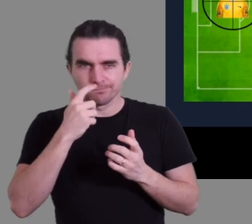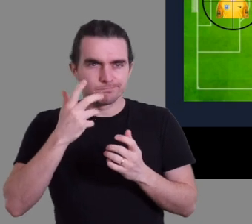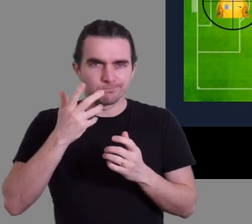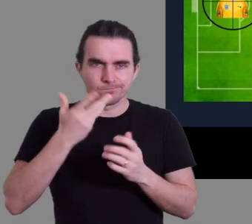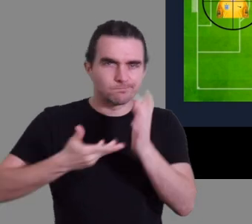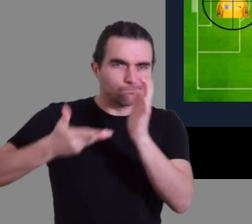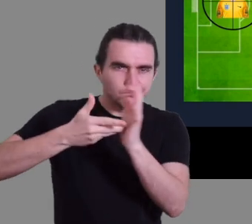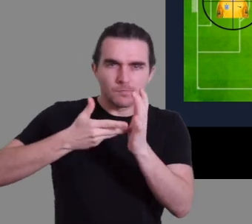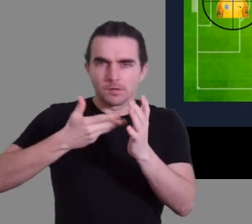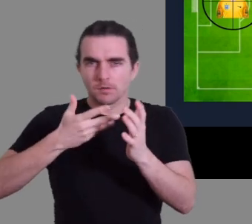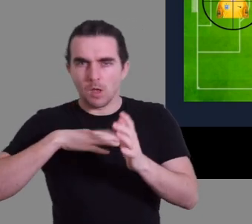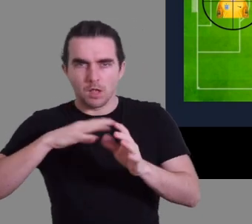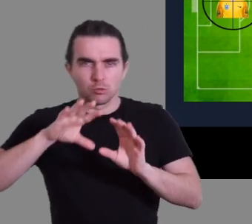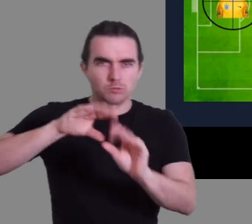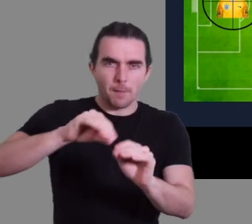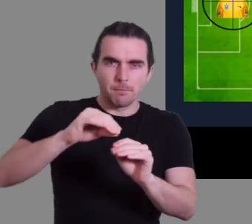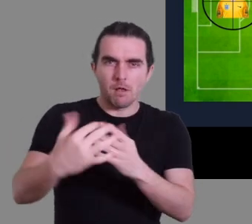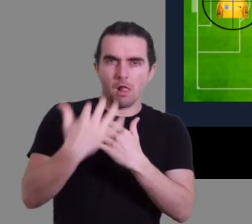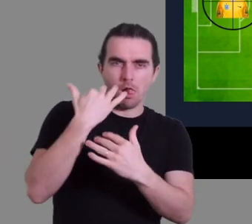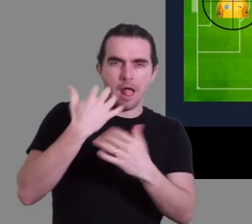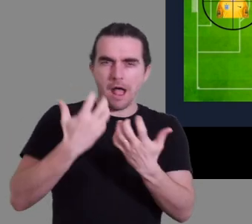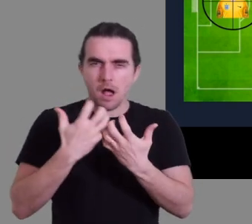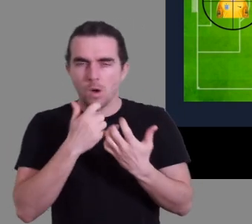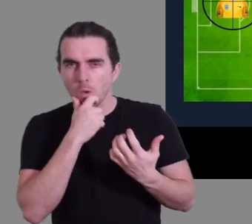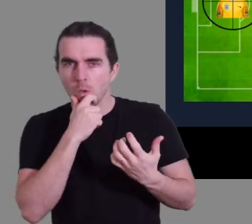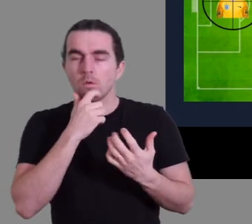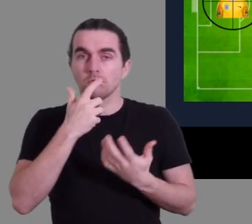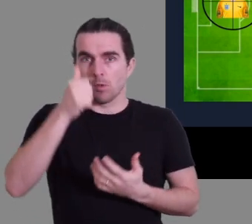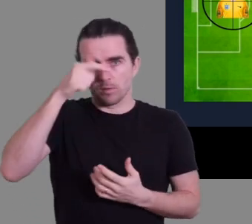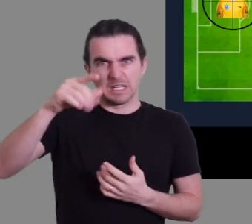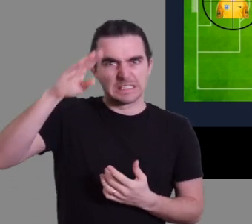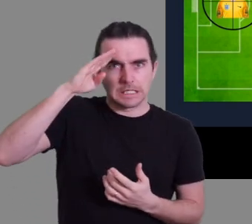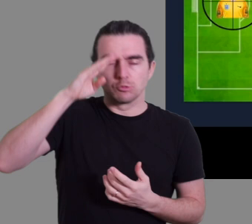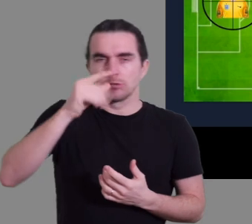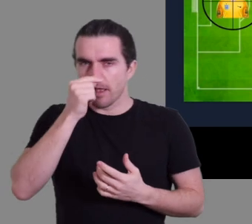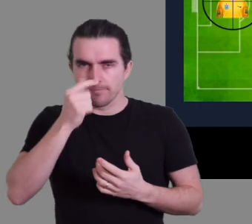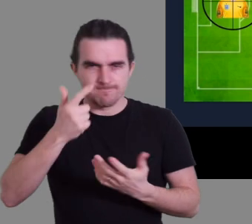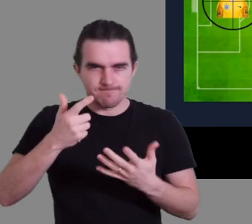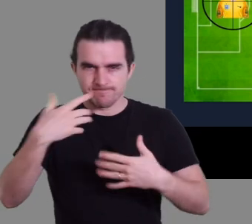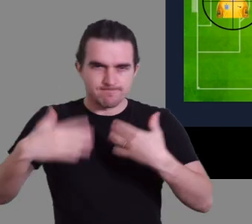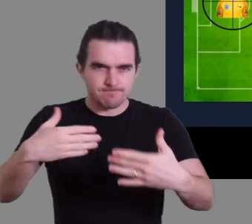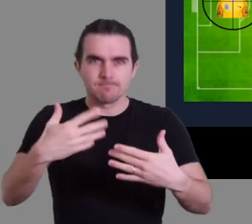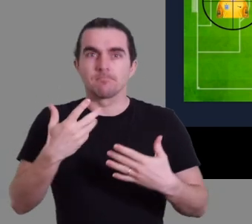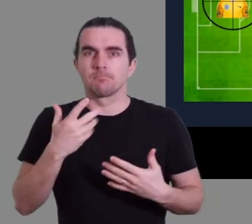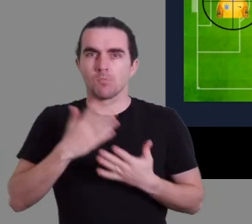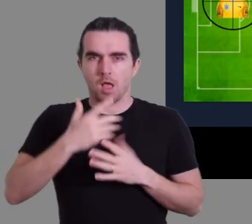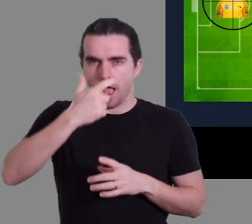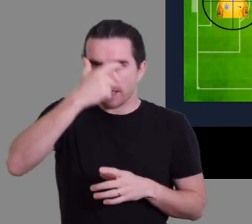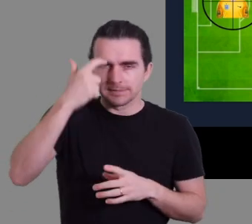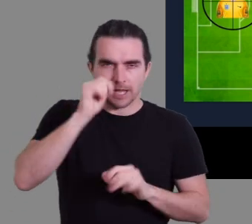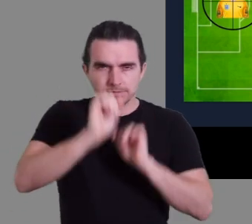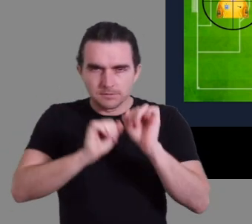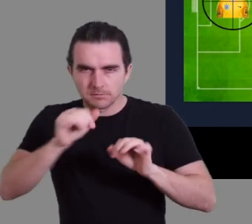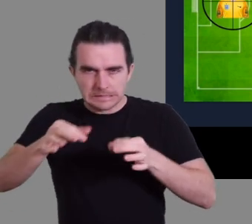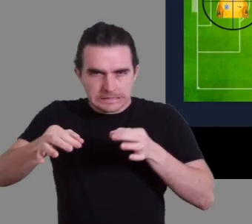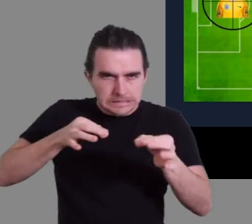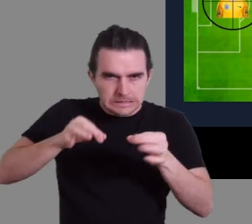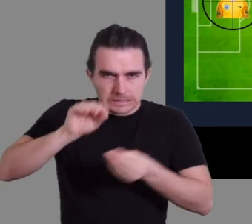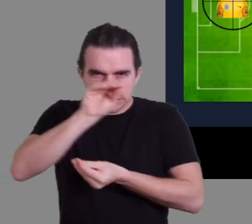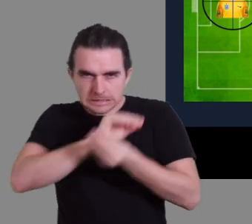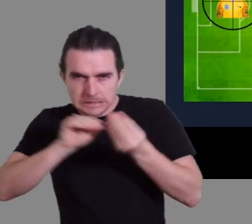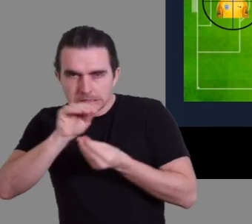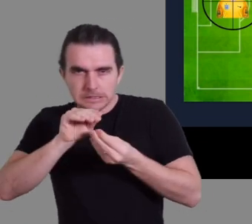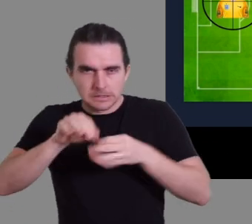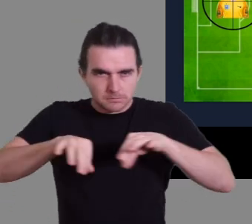stop the supply to that player, and he's already planning that because he knows he's a danger man. So that's where a real understanding of the individual